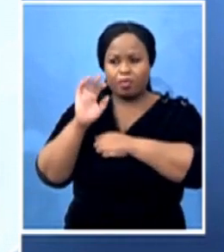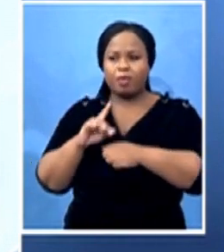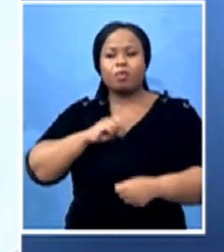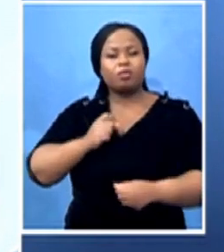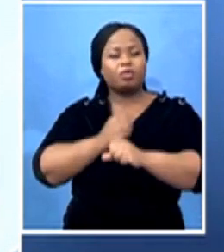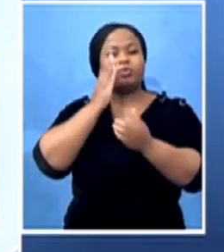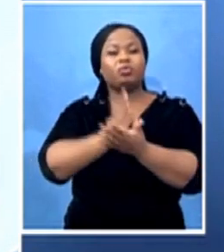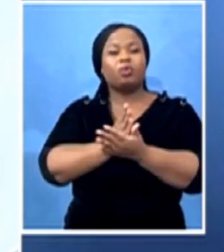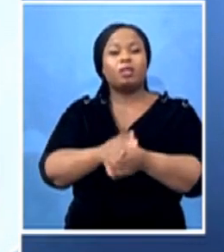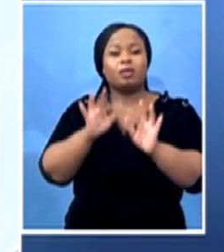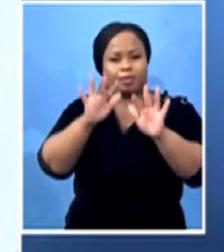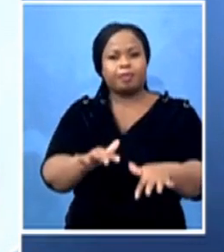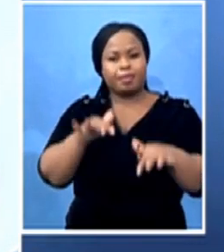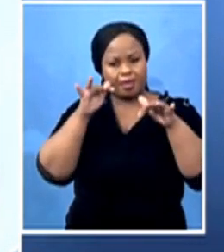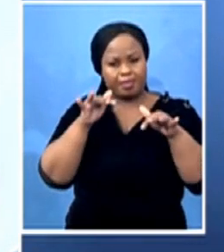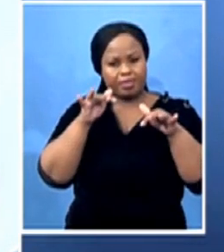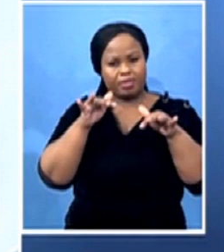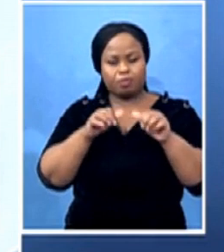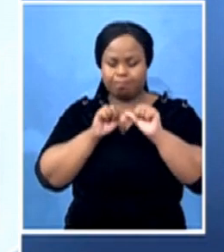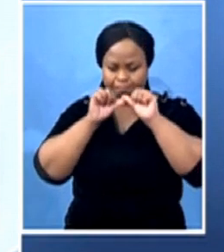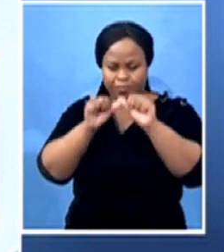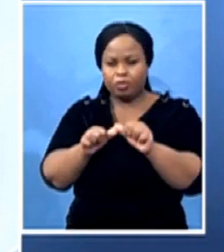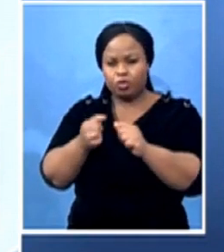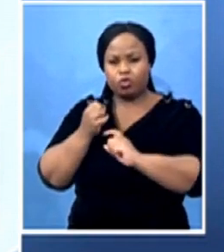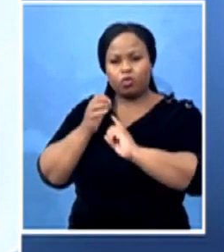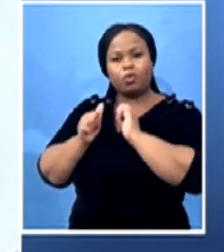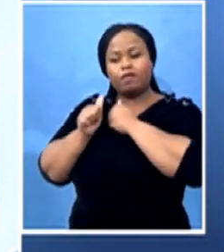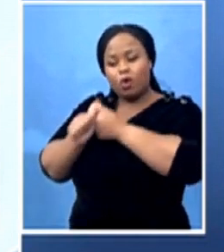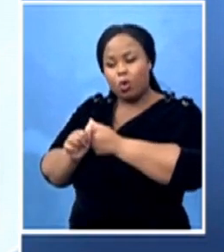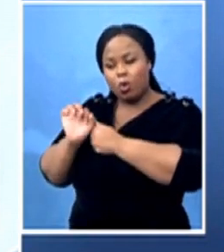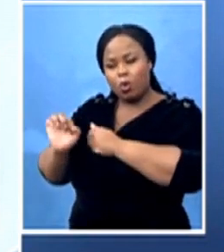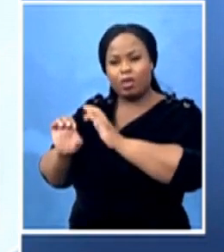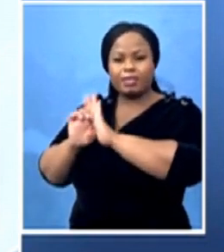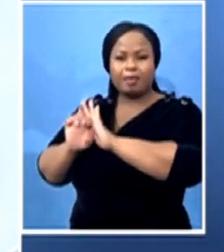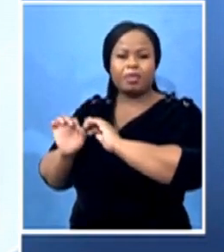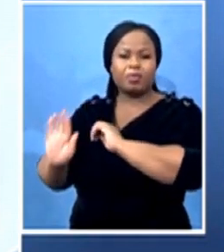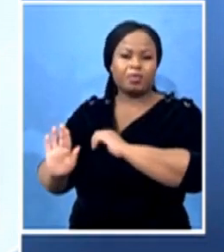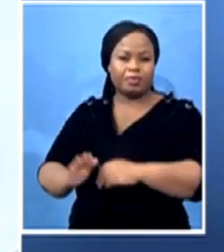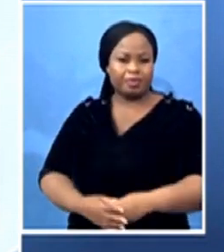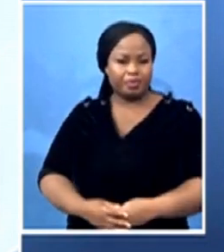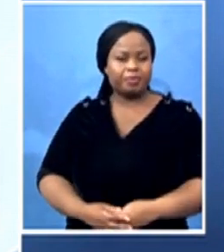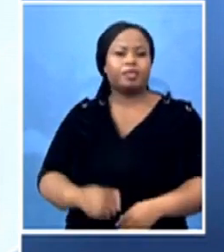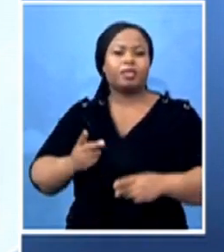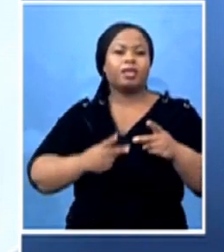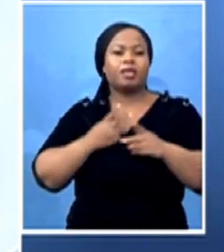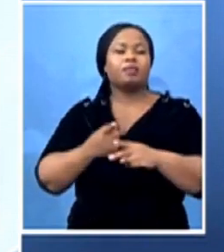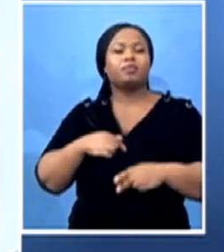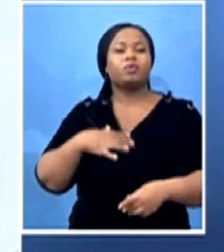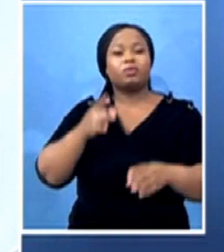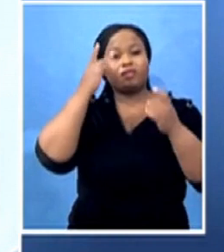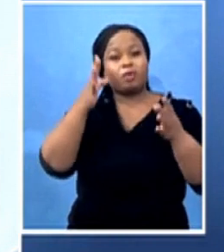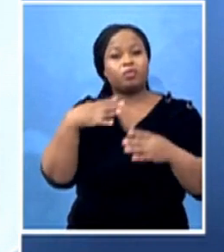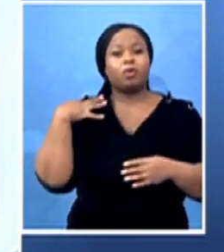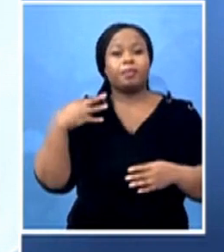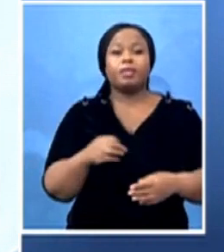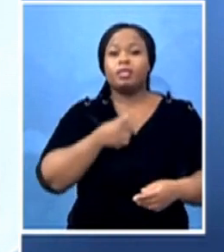to follow your examples. And just in this, I want to say to Minister Nathi Mthethwa, I do hope you heard